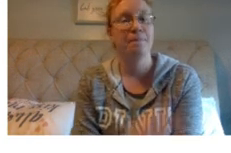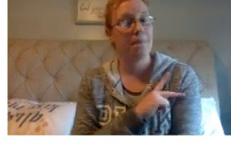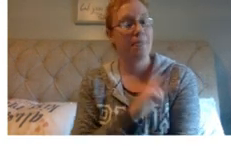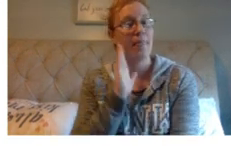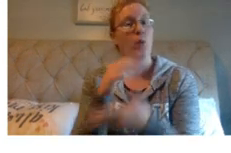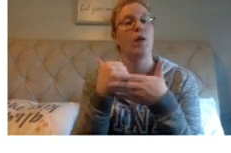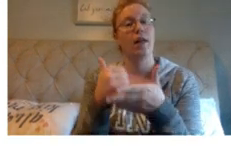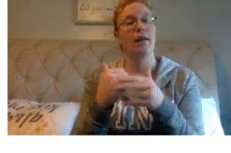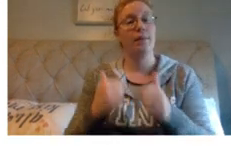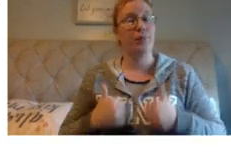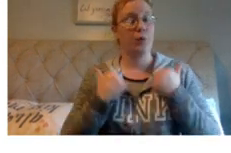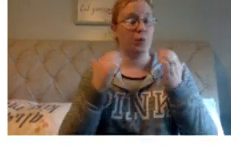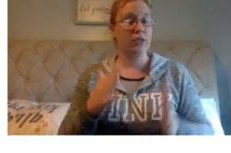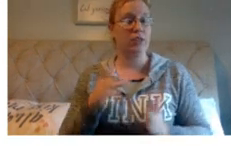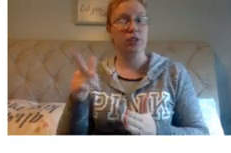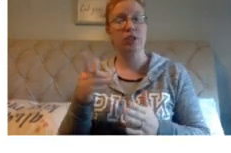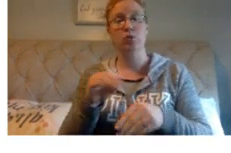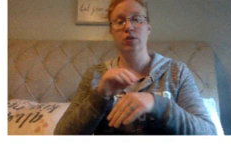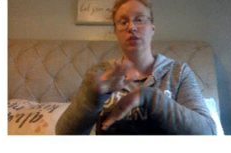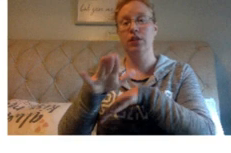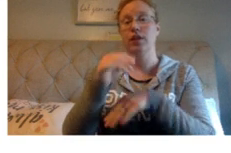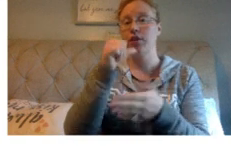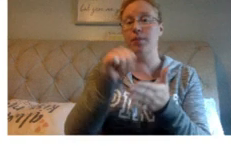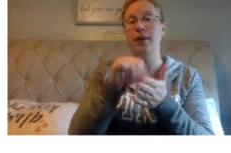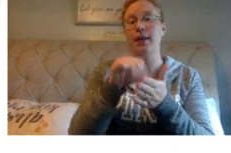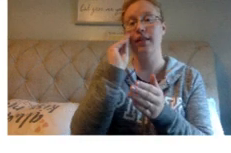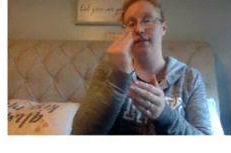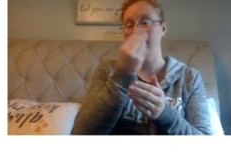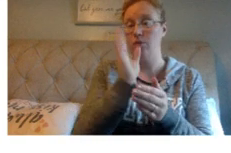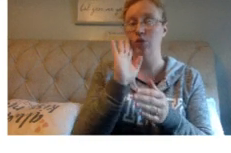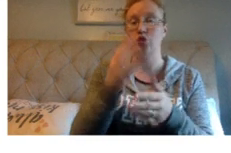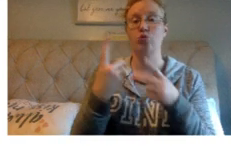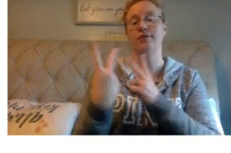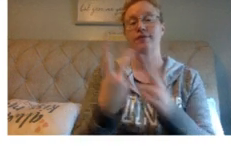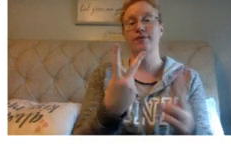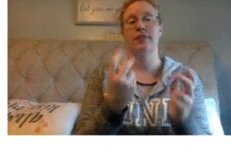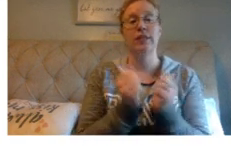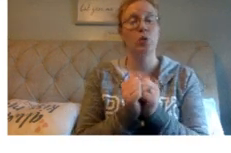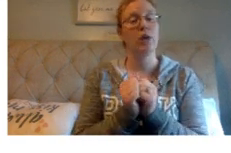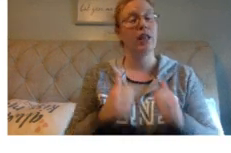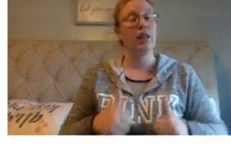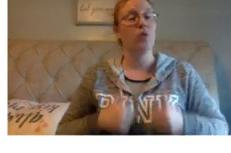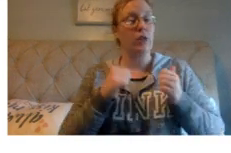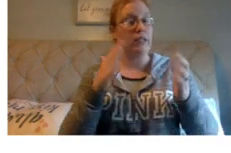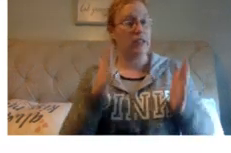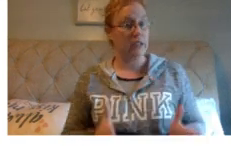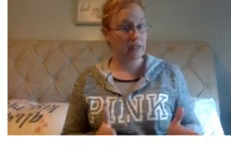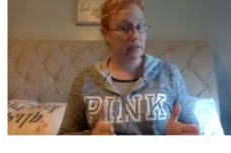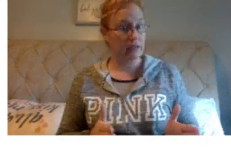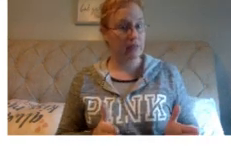Keisha will help the residents. She will deliver mail and flowers. She will visit with the residents.